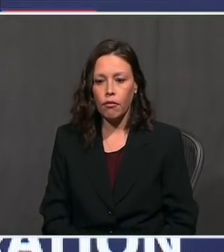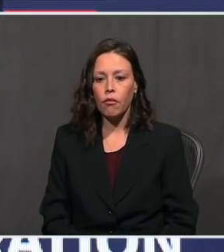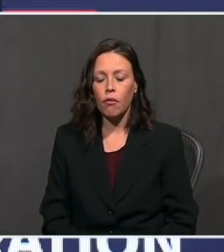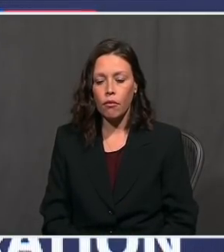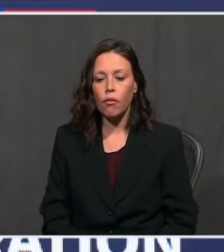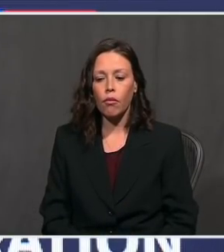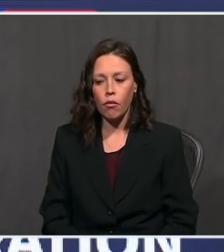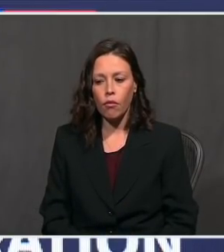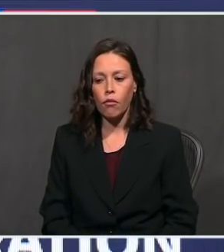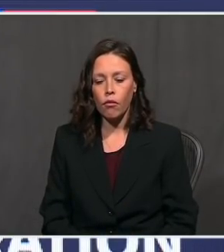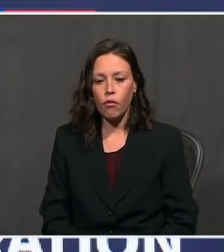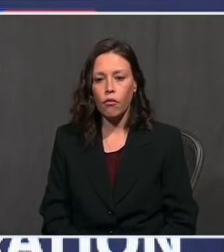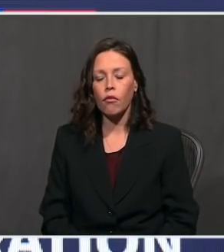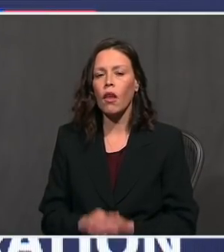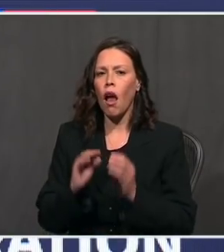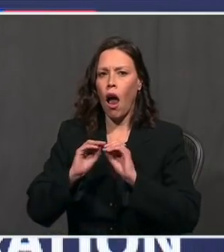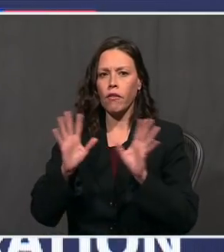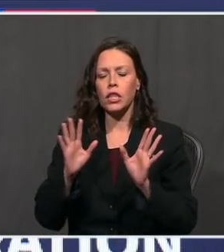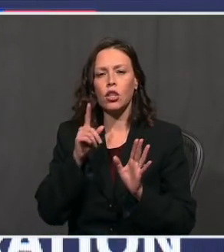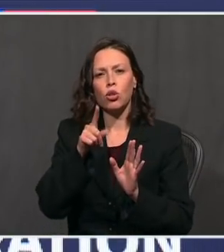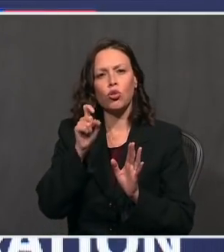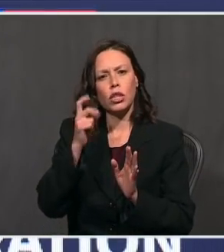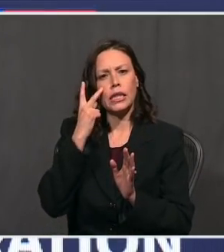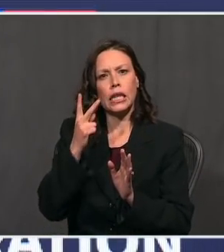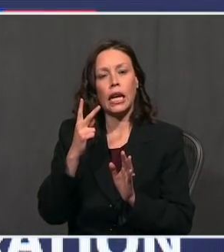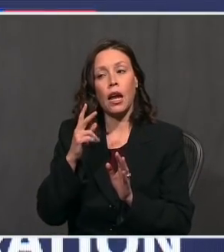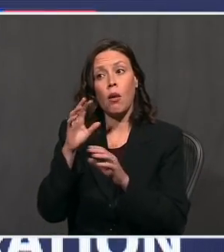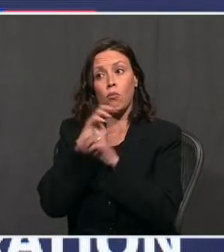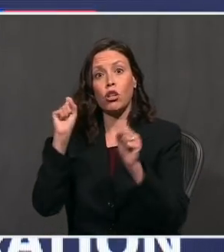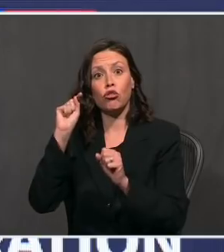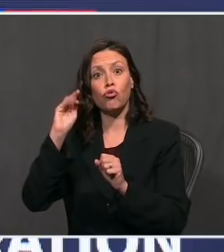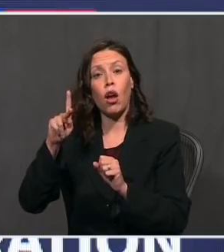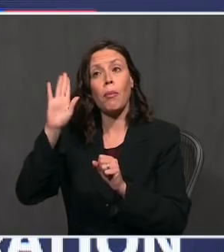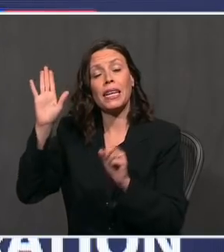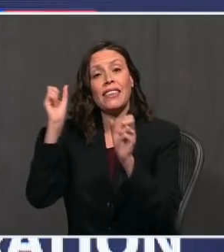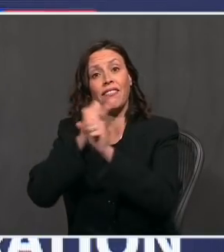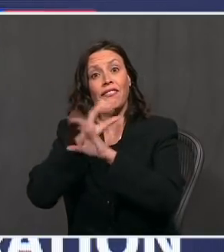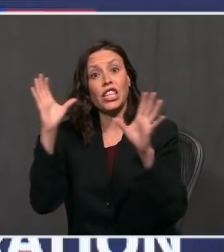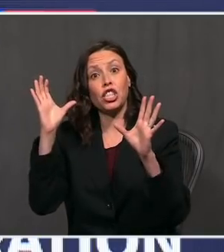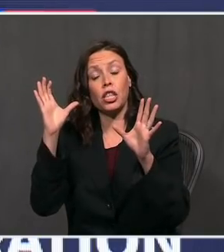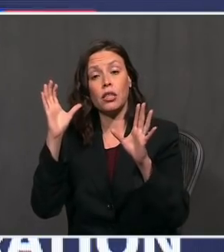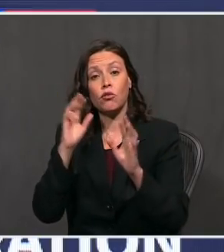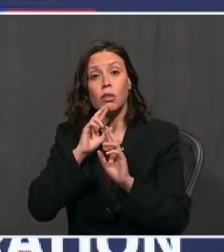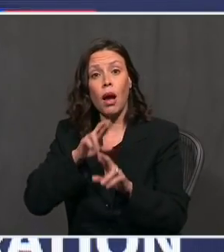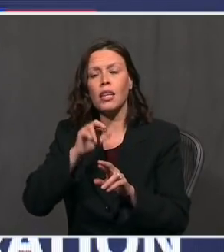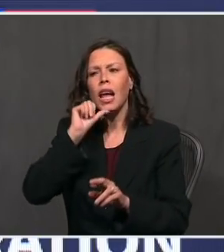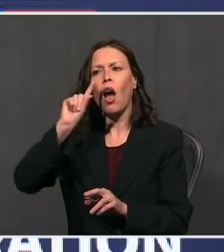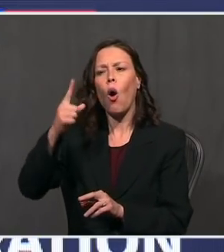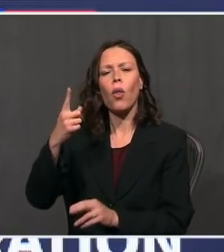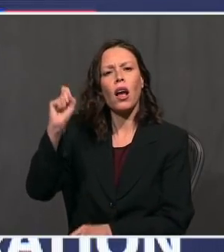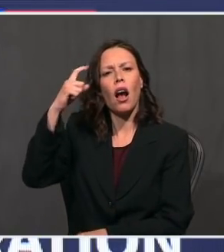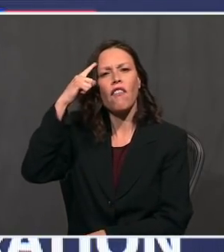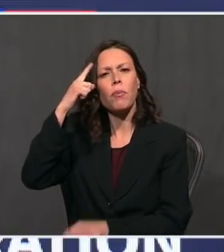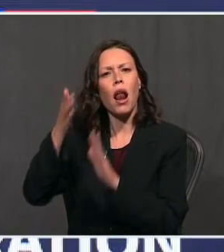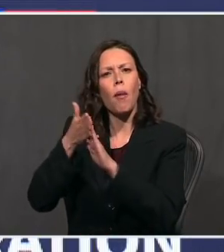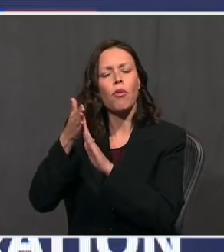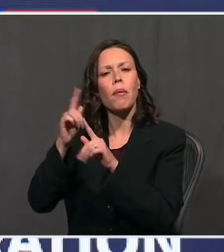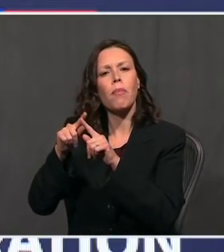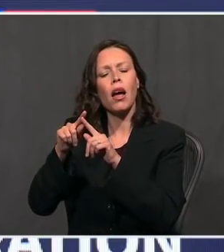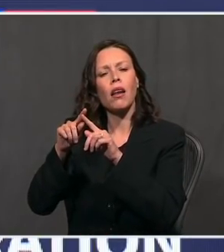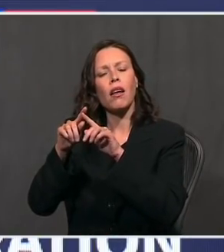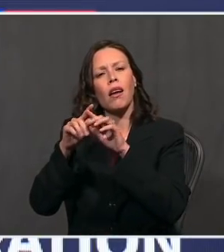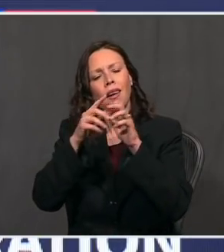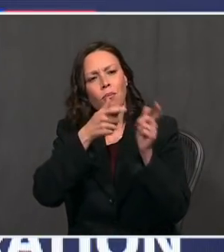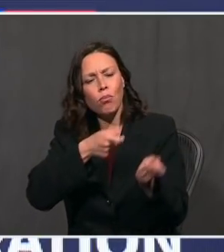you that President Trump's vision to our nation's response was not just a whole-of-government approach, but it's been a whole-of-America